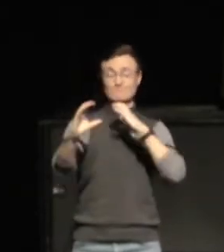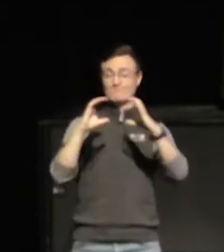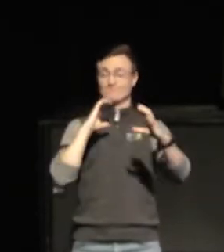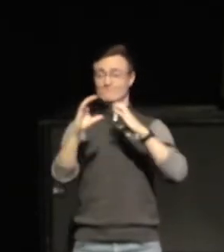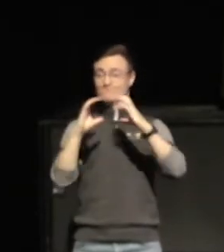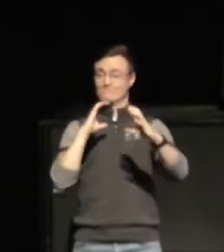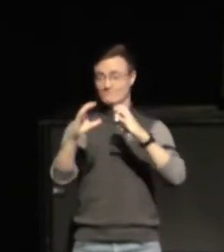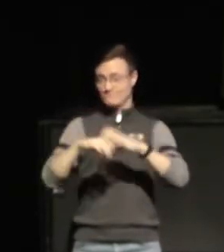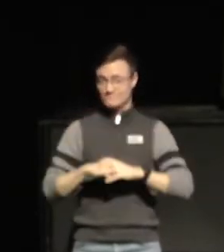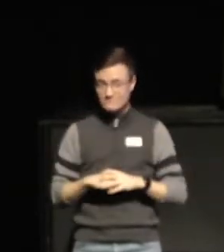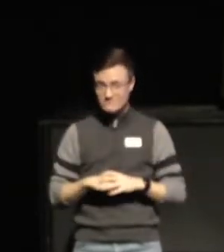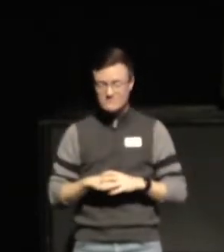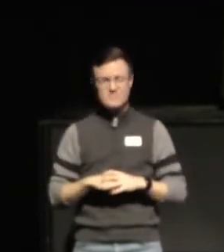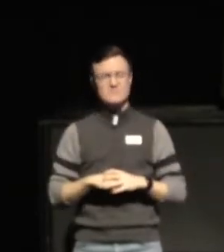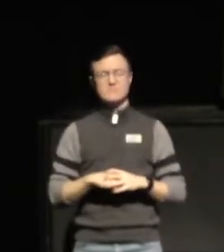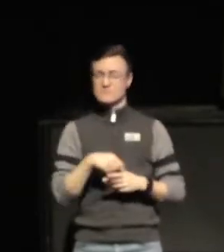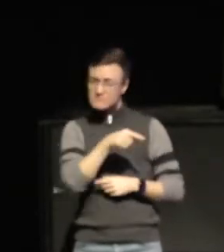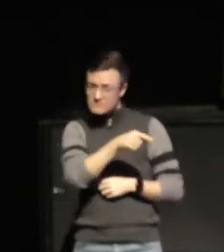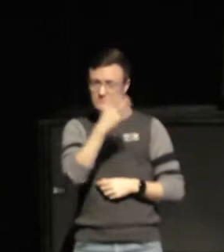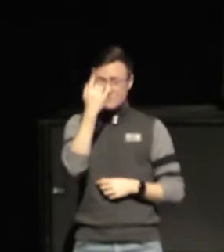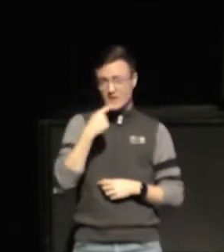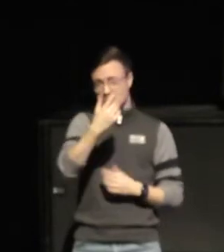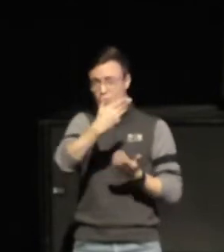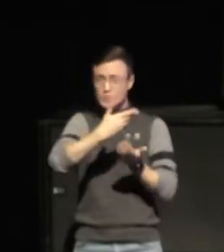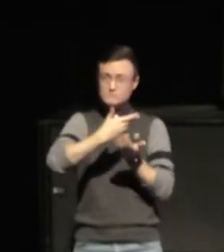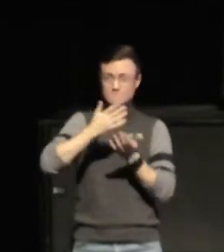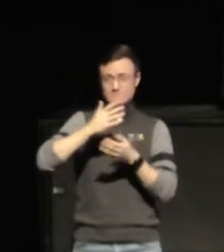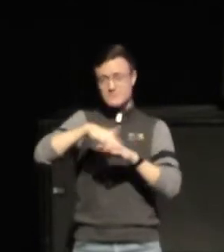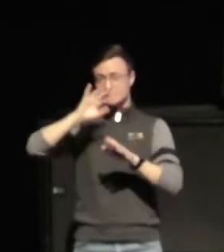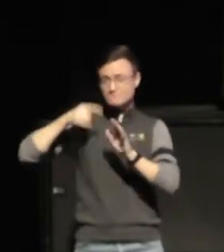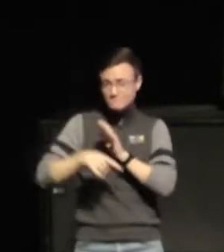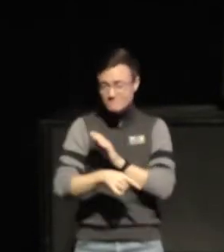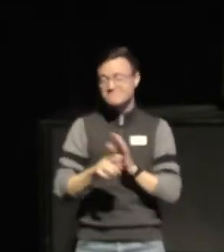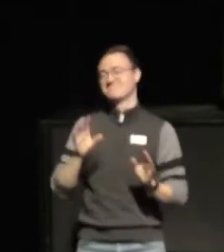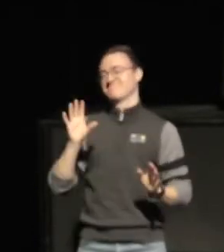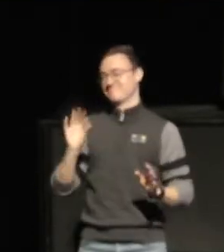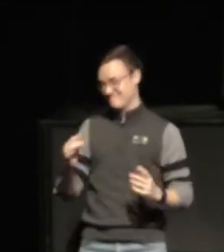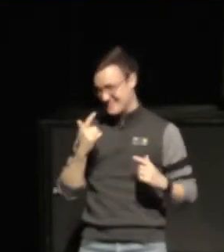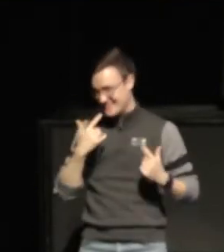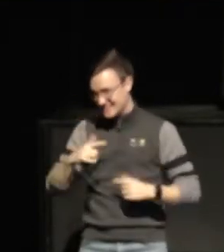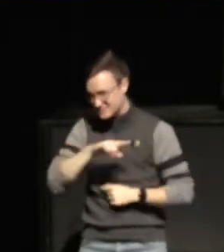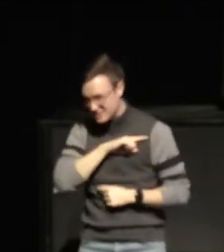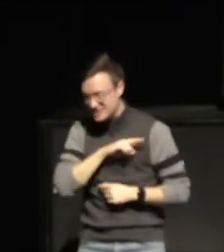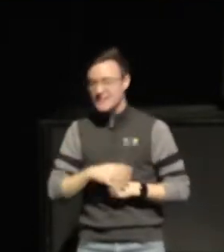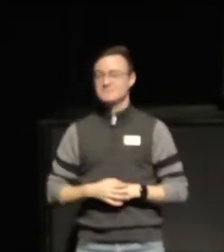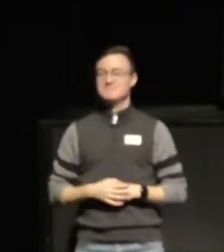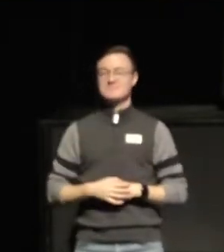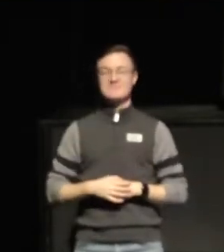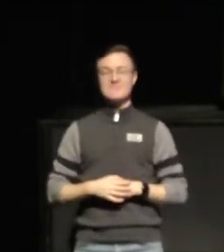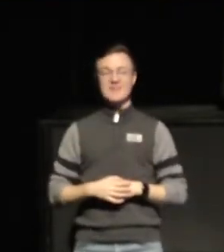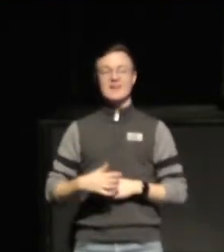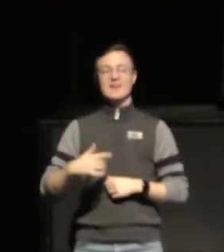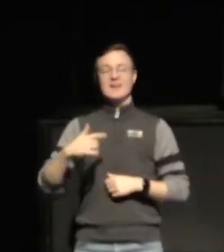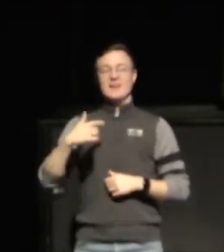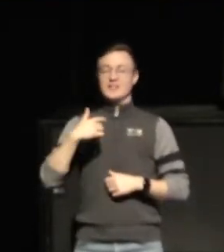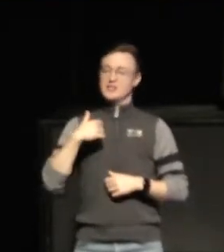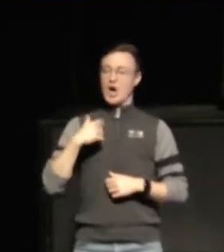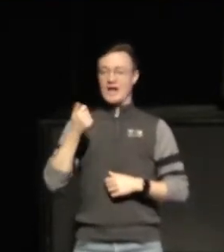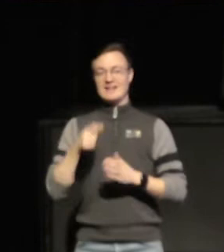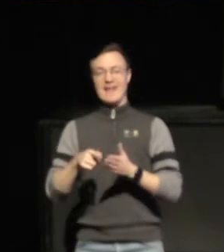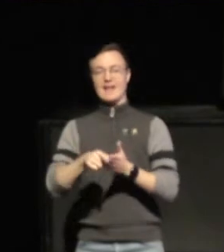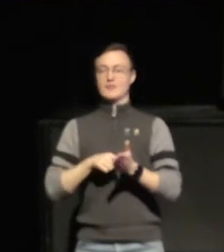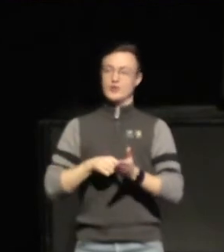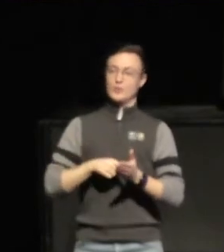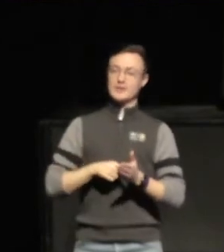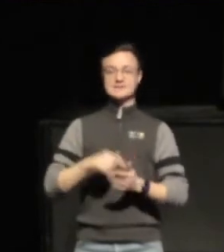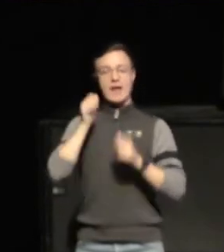you please give us some insight in that area? Sure. Thank you, Louise. I'm going to be a little bit of the dry academic who